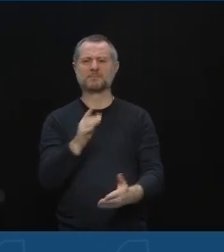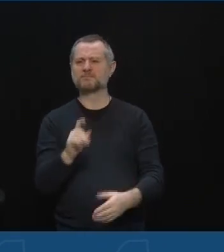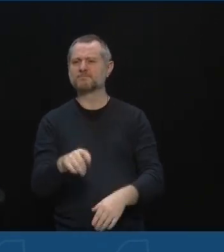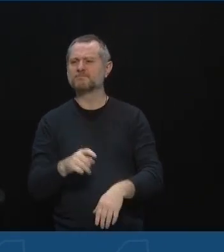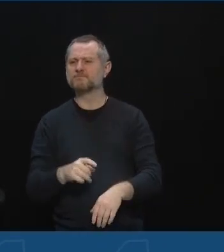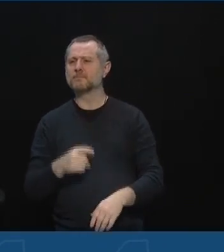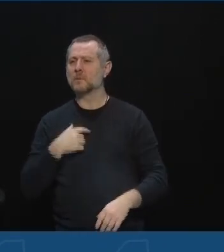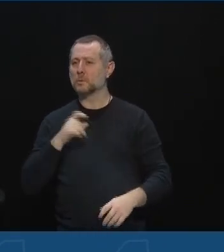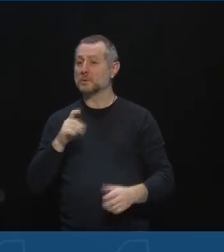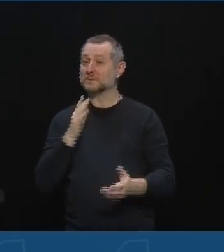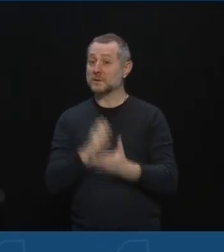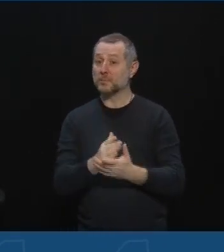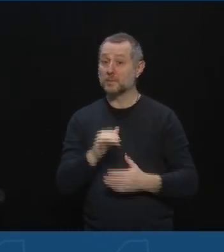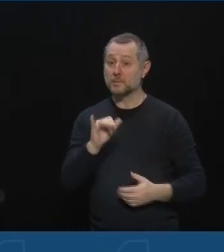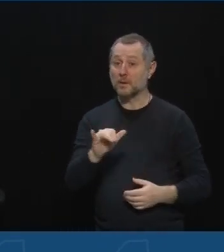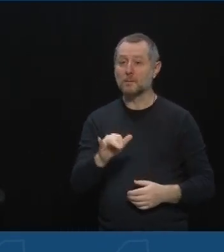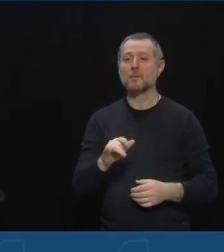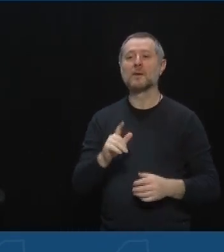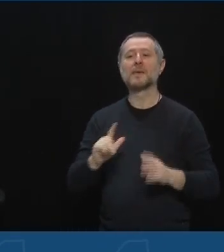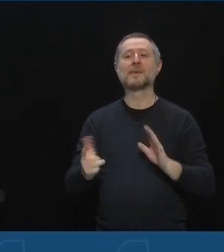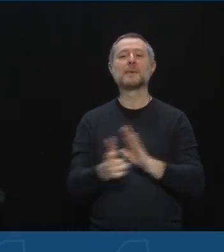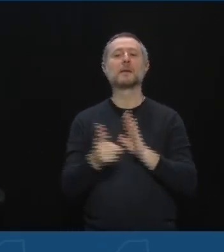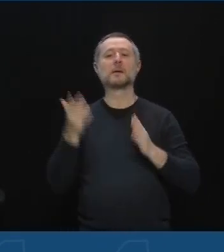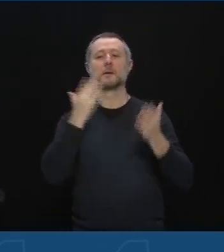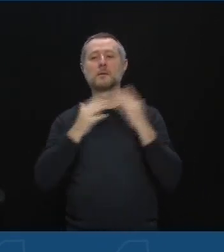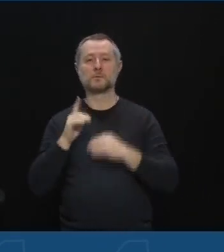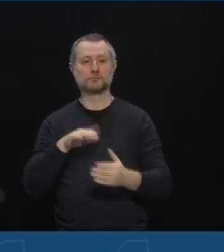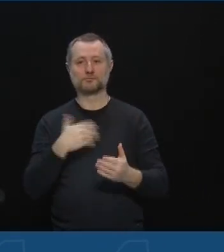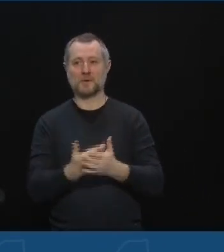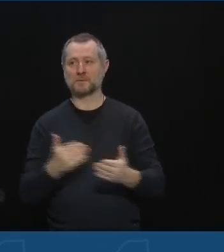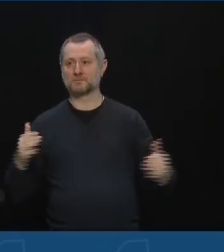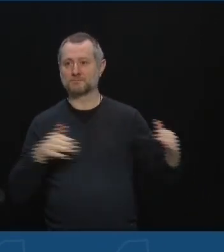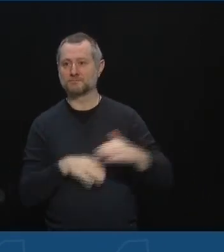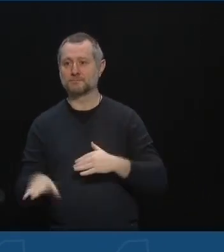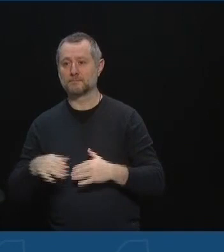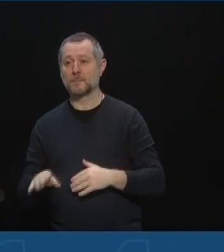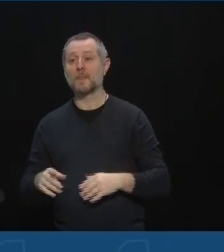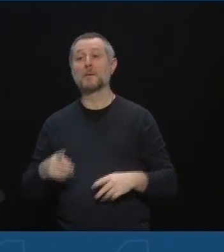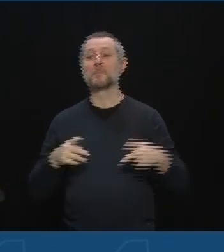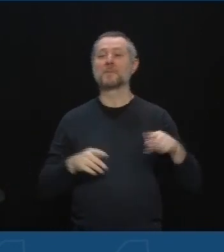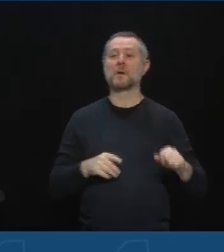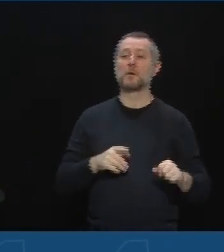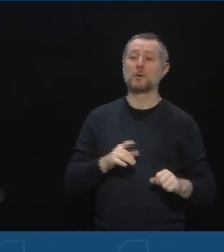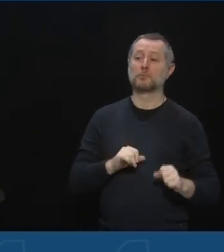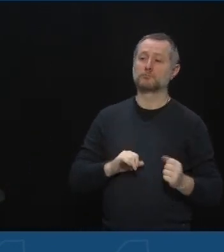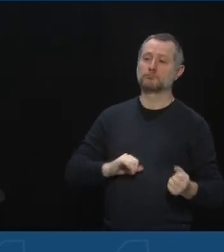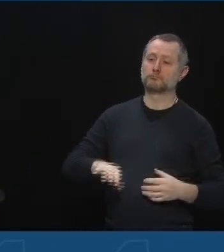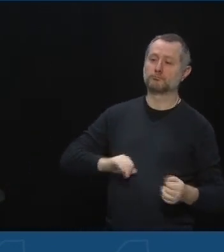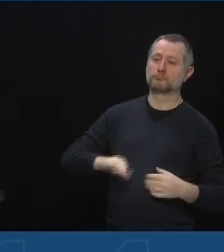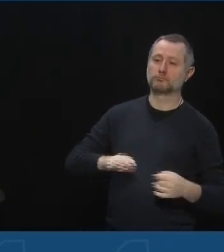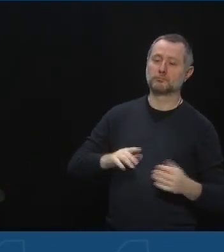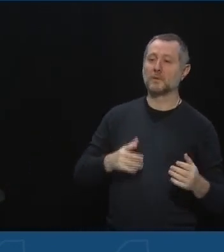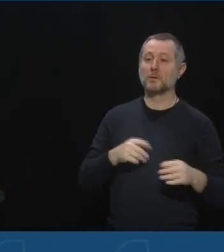stopping guns from coming up from the borders. Pennsylvania, where we have people loading assault weapons into trunks and gun shows legally